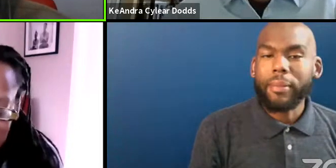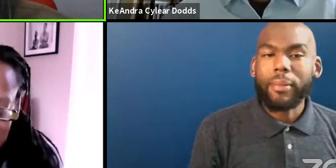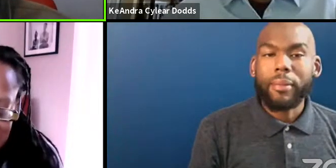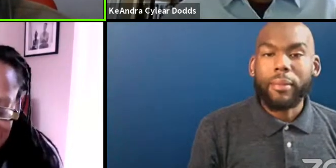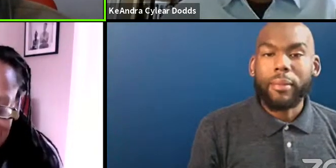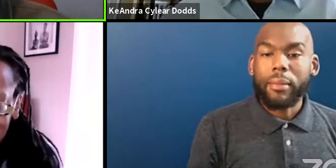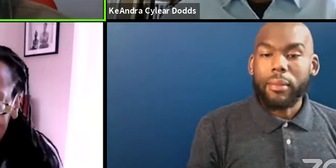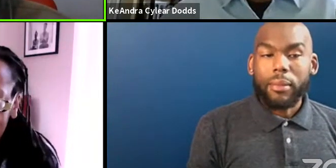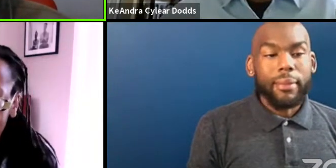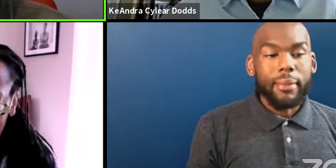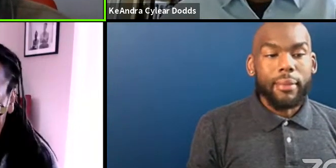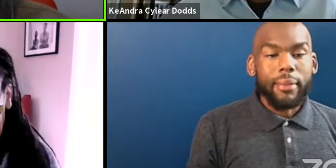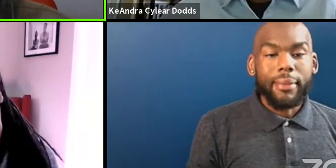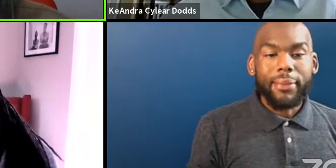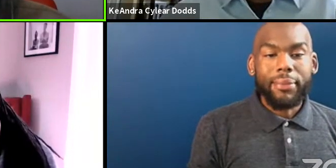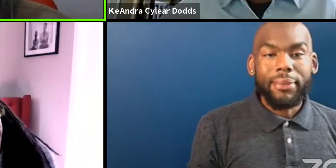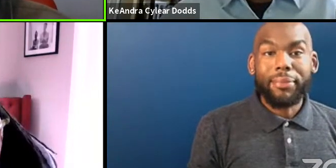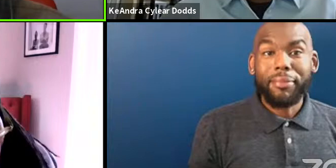Great.